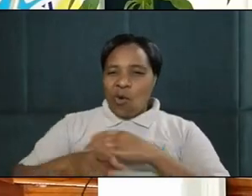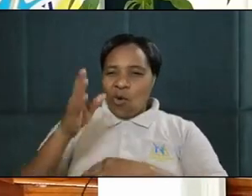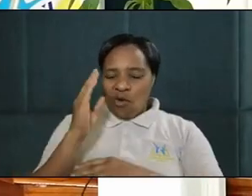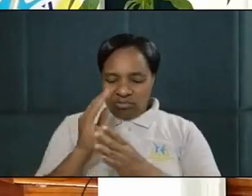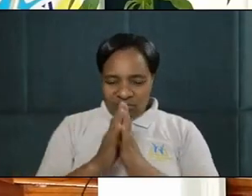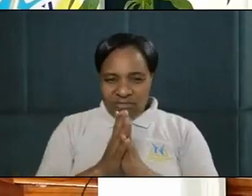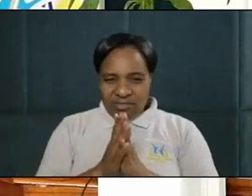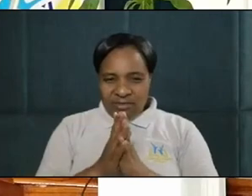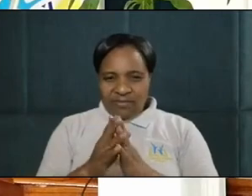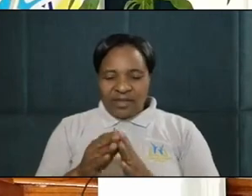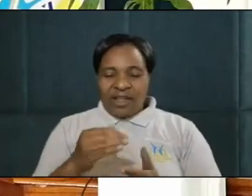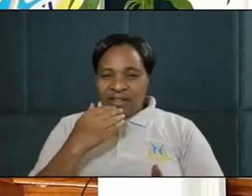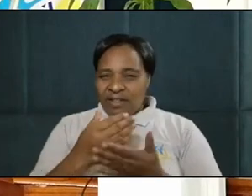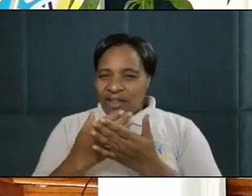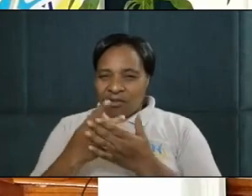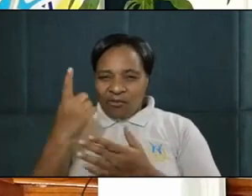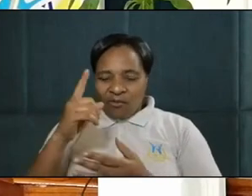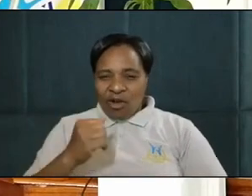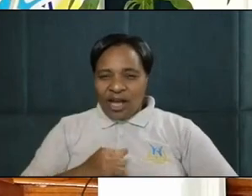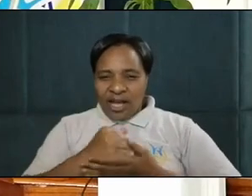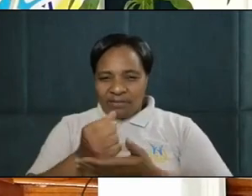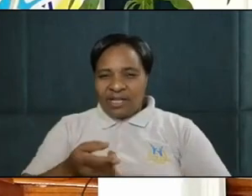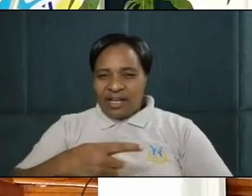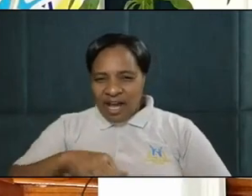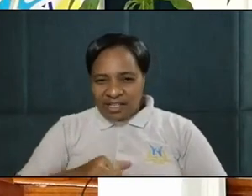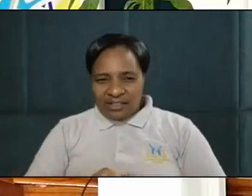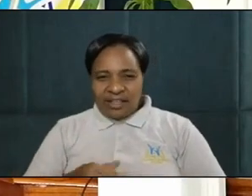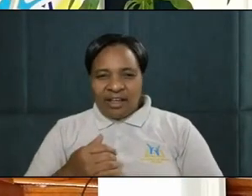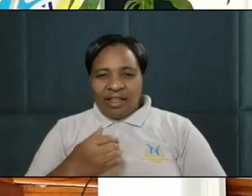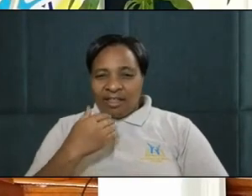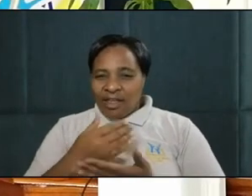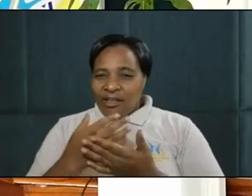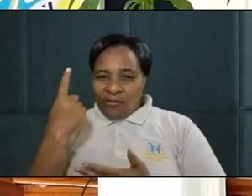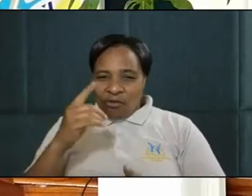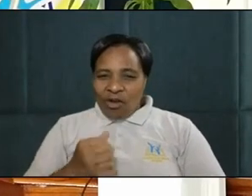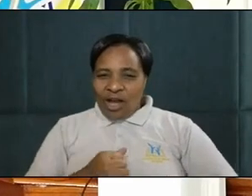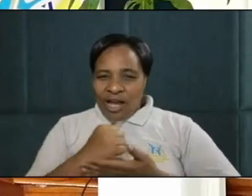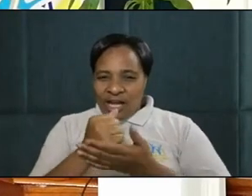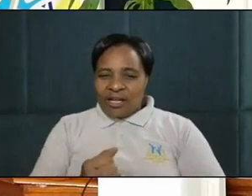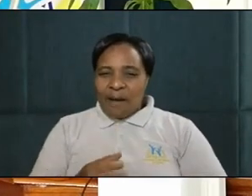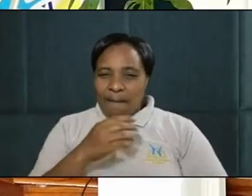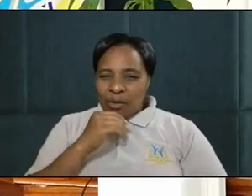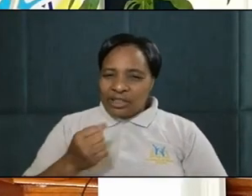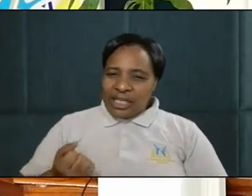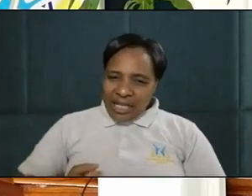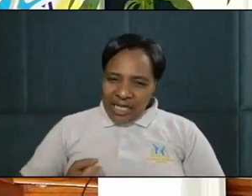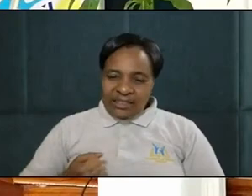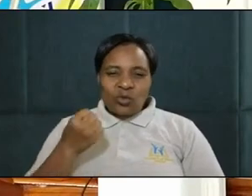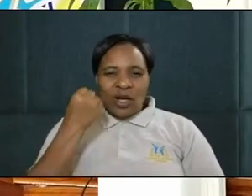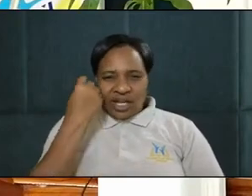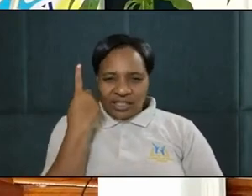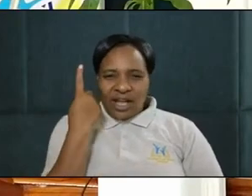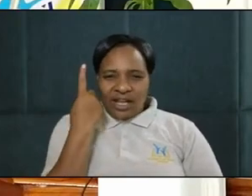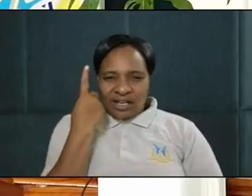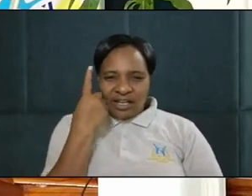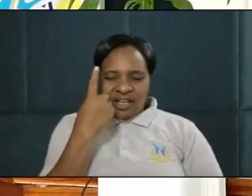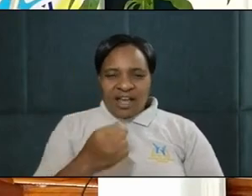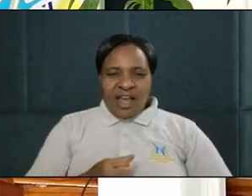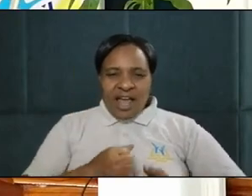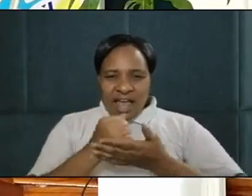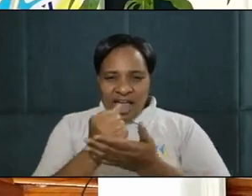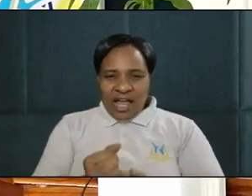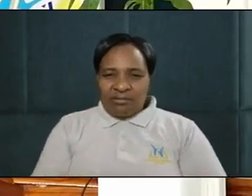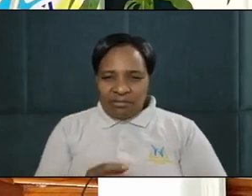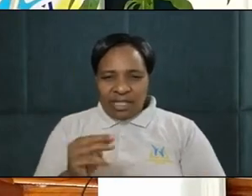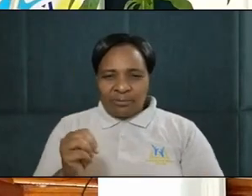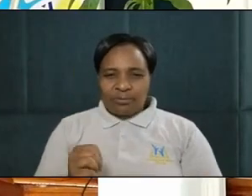day. And we thank you for helping us and for helping the boys and girls understand. And help and please take